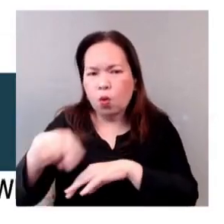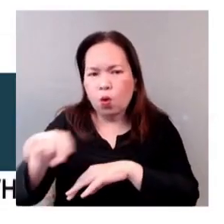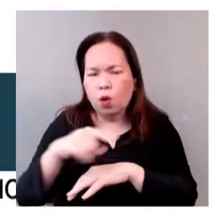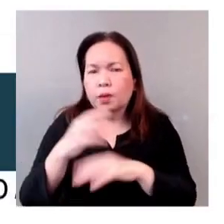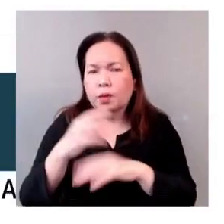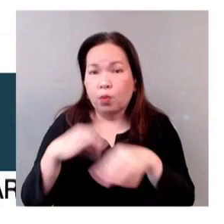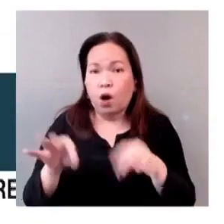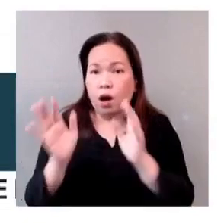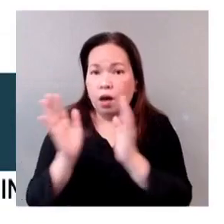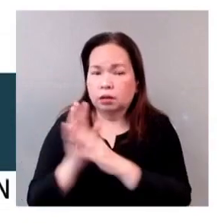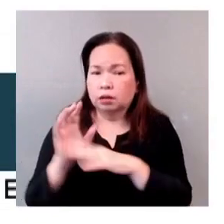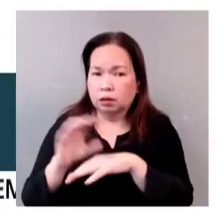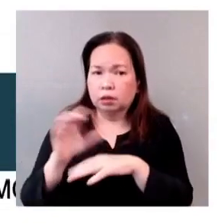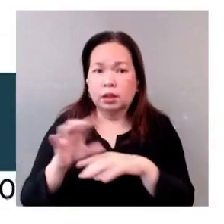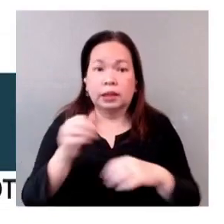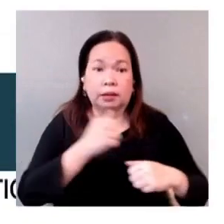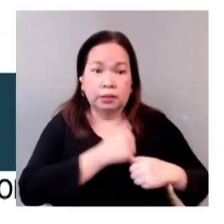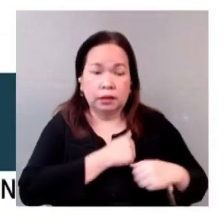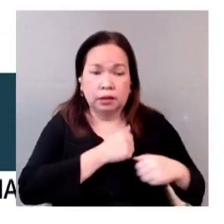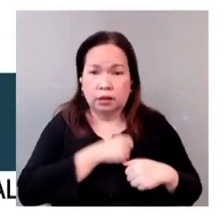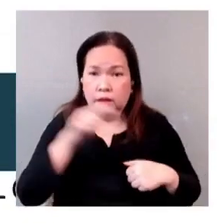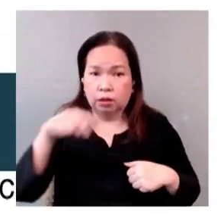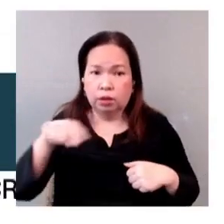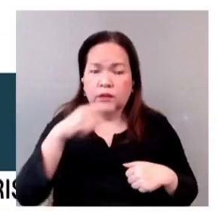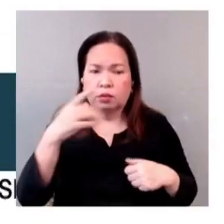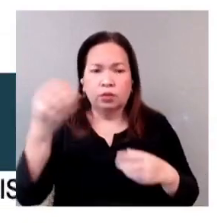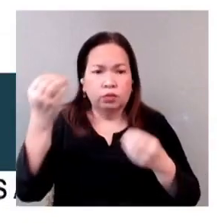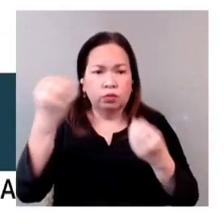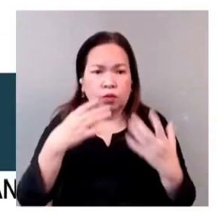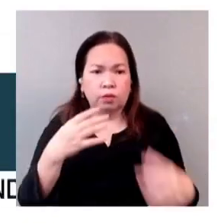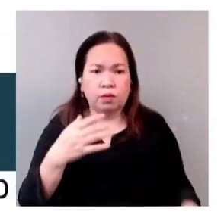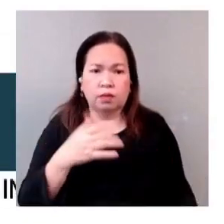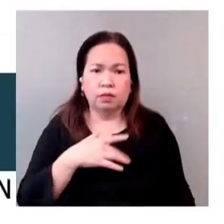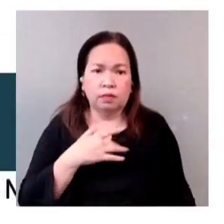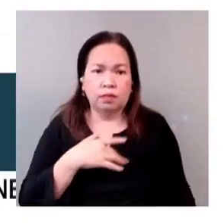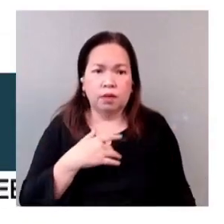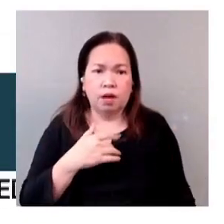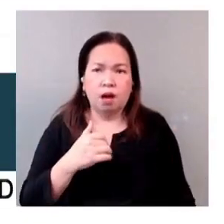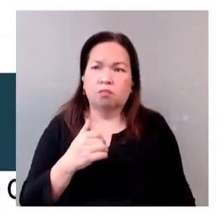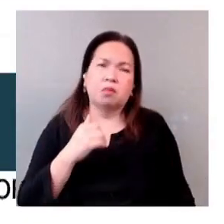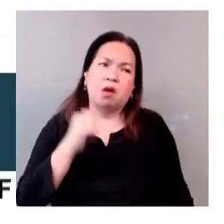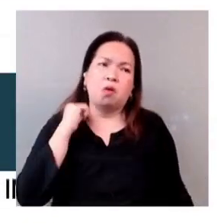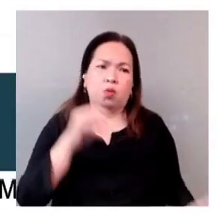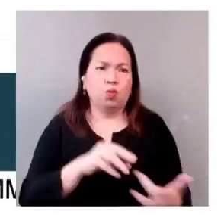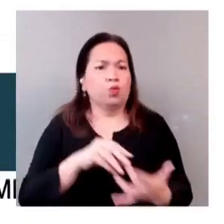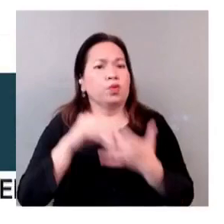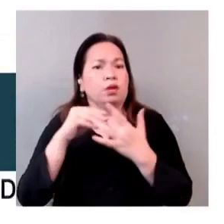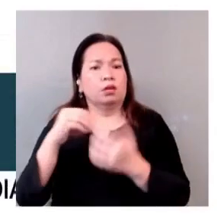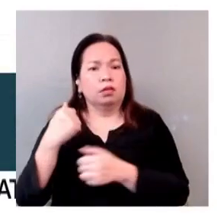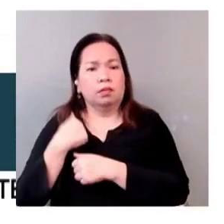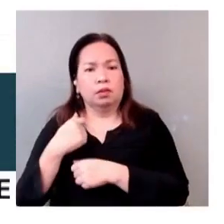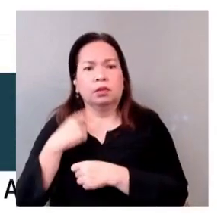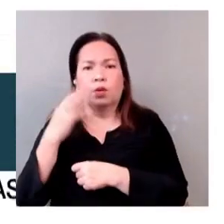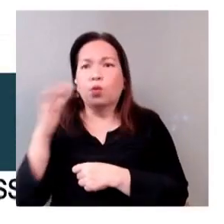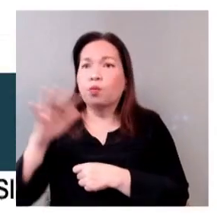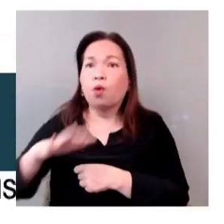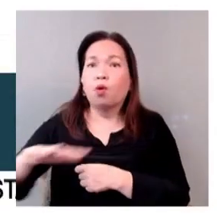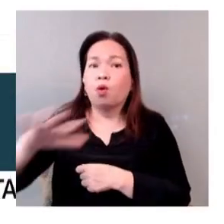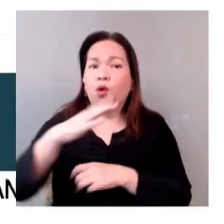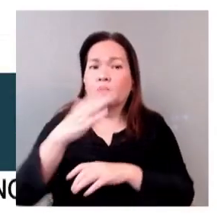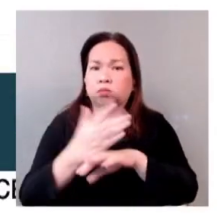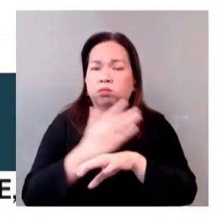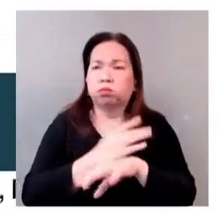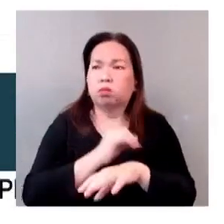And the military, I think, has told us that they don't want to feel like they're being singled out. So it should be a holistic reform of the pension